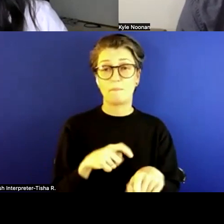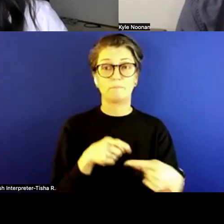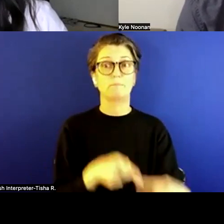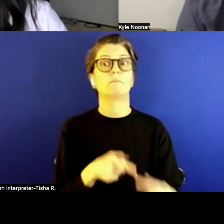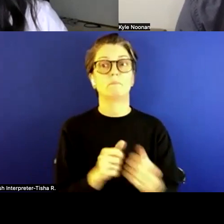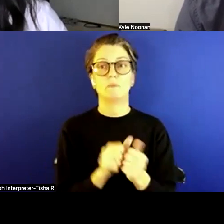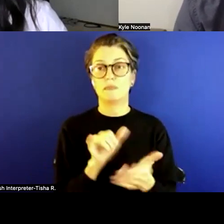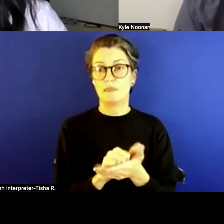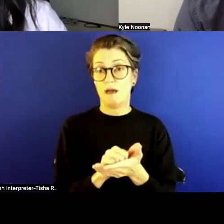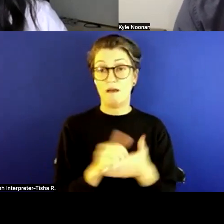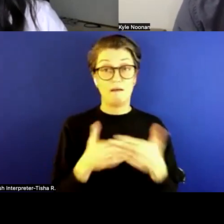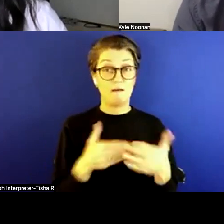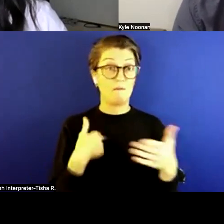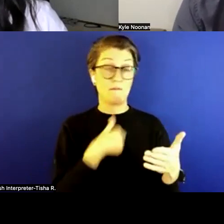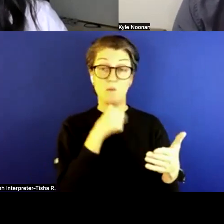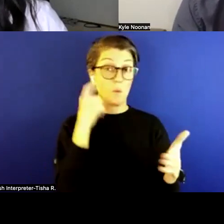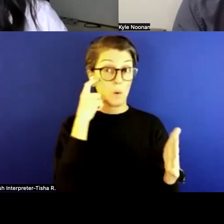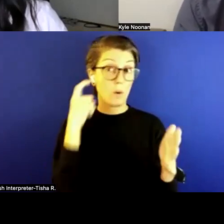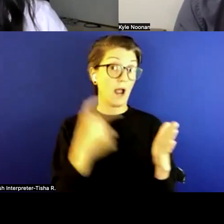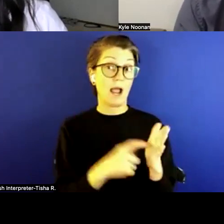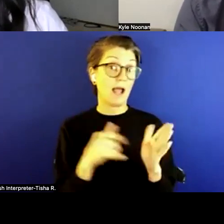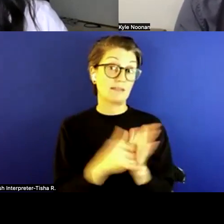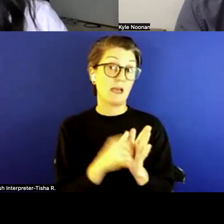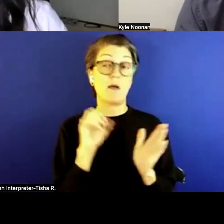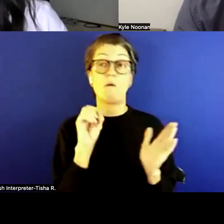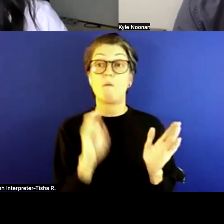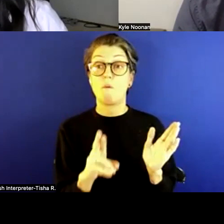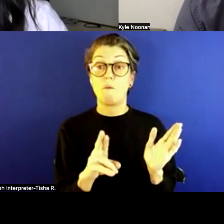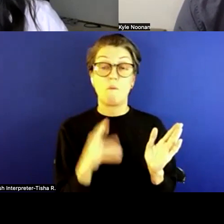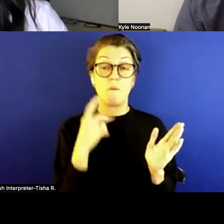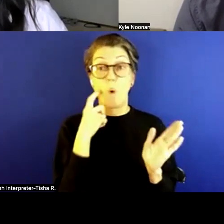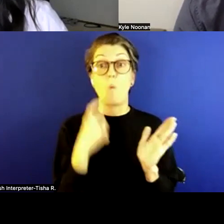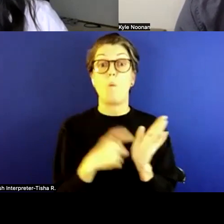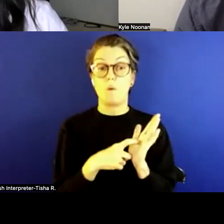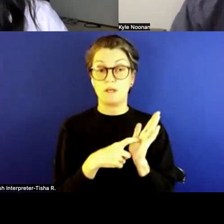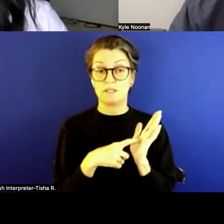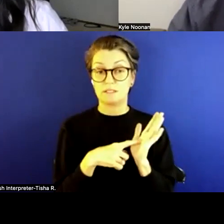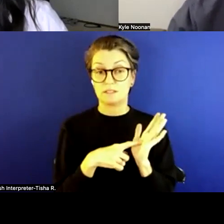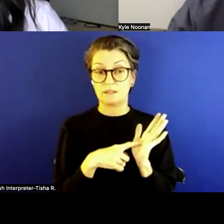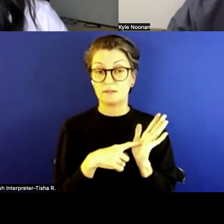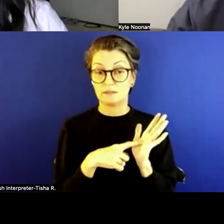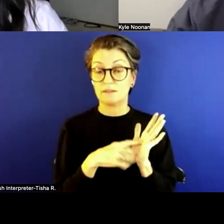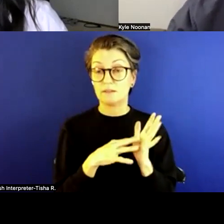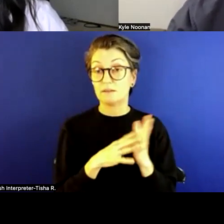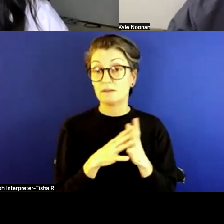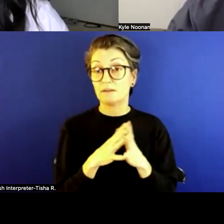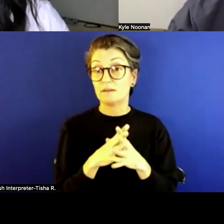don't really recognize it or even notice it, that